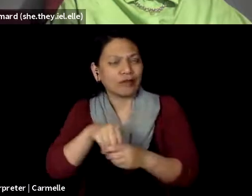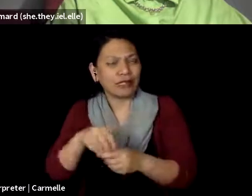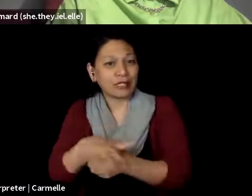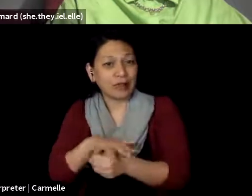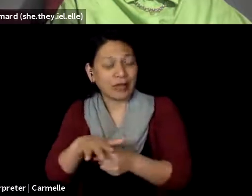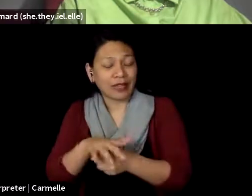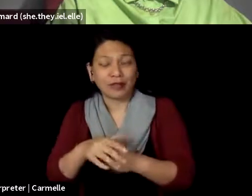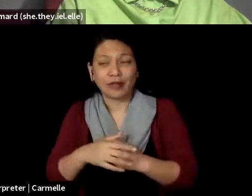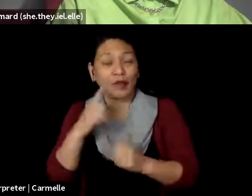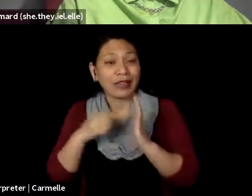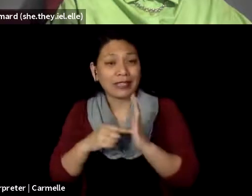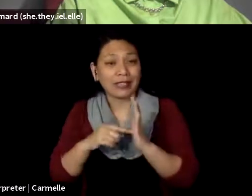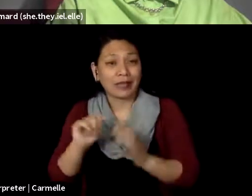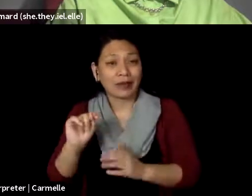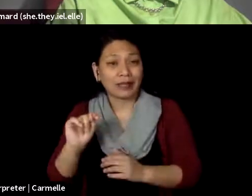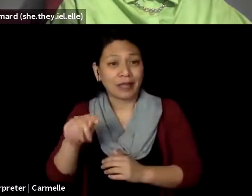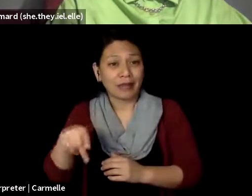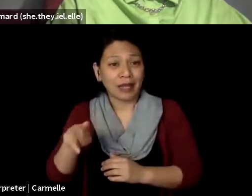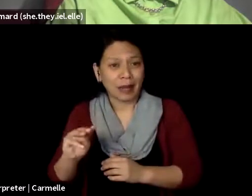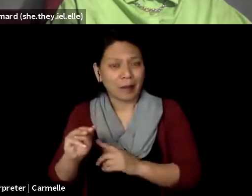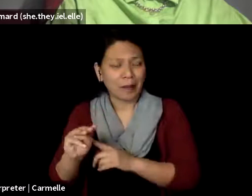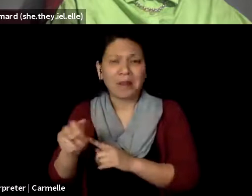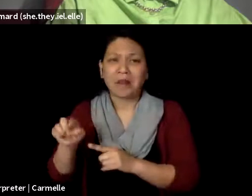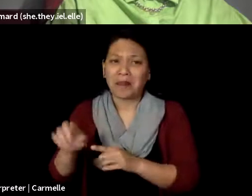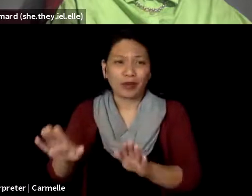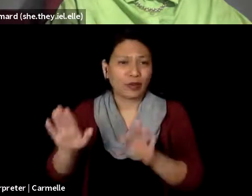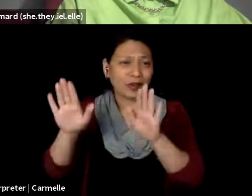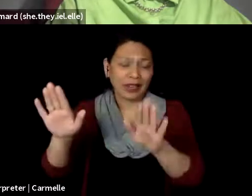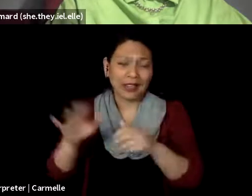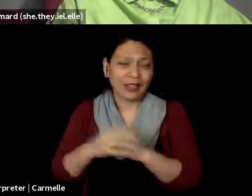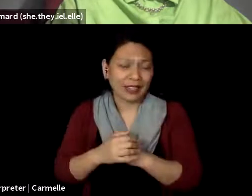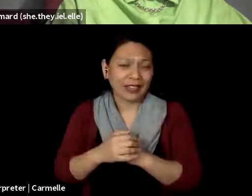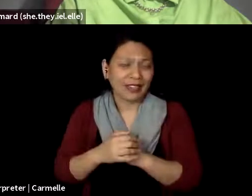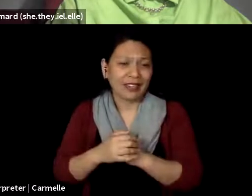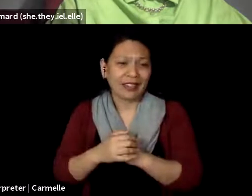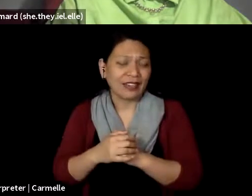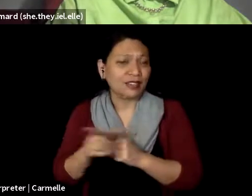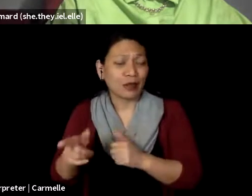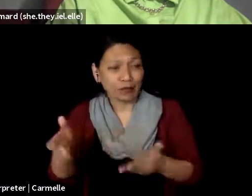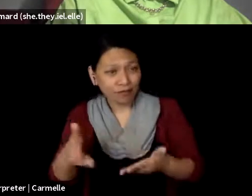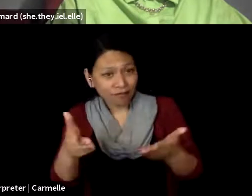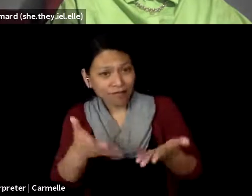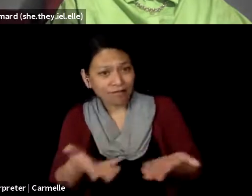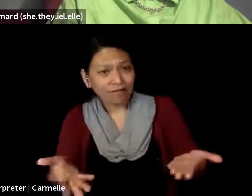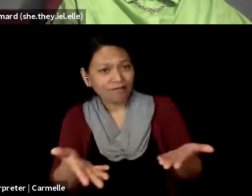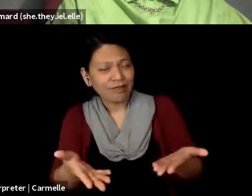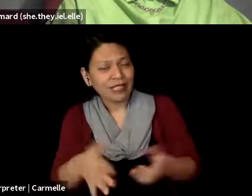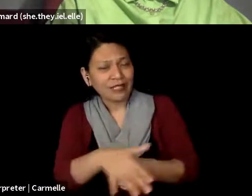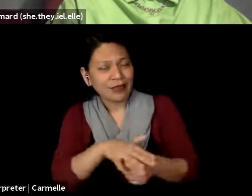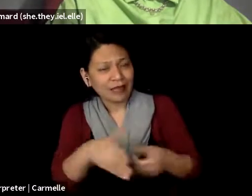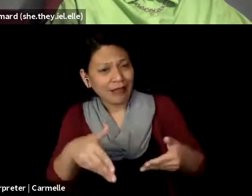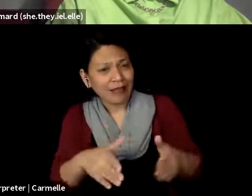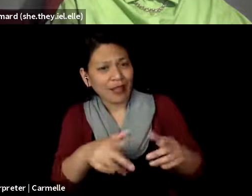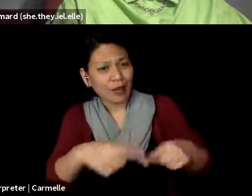has been really great in that regard, in terms of like offering space